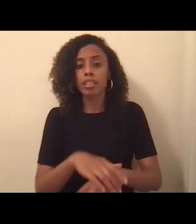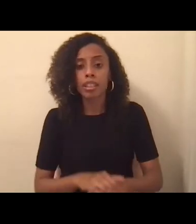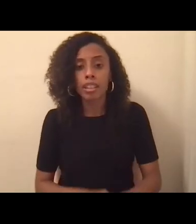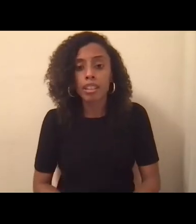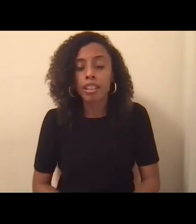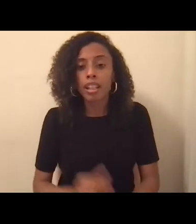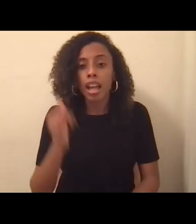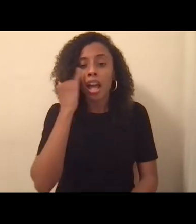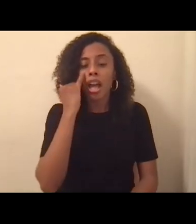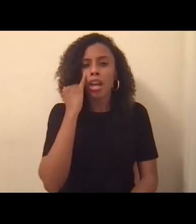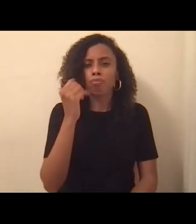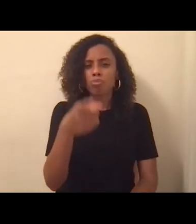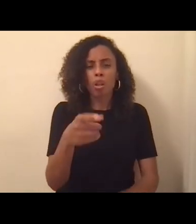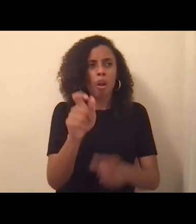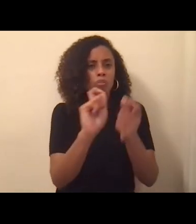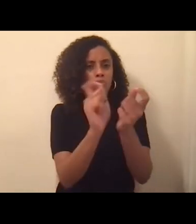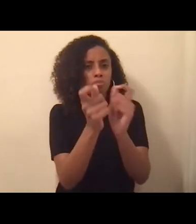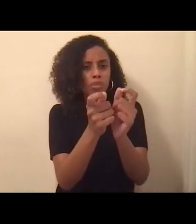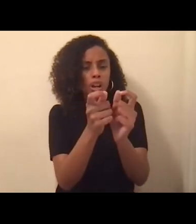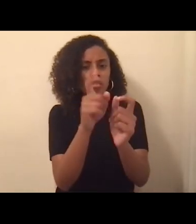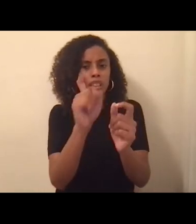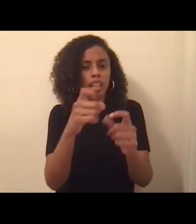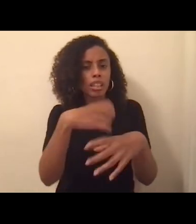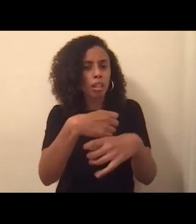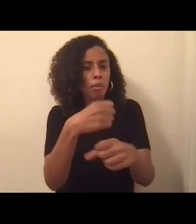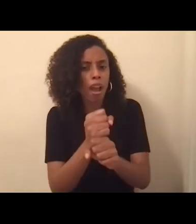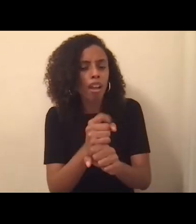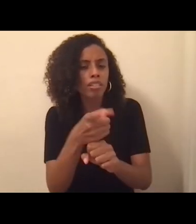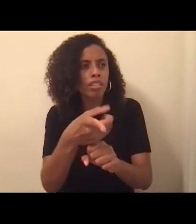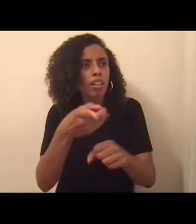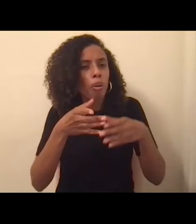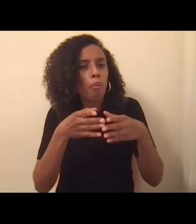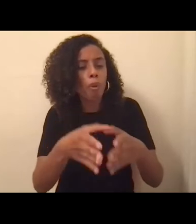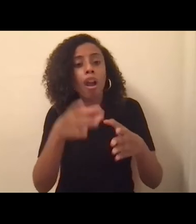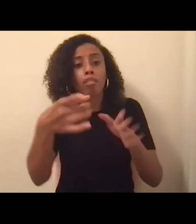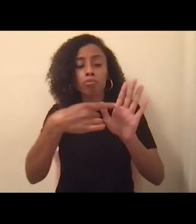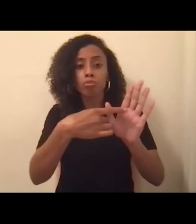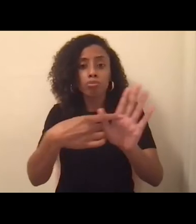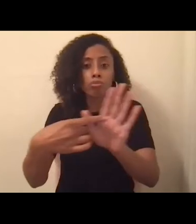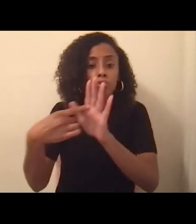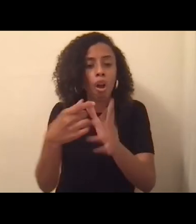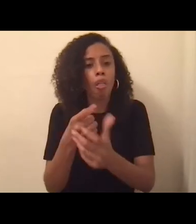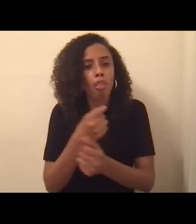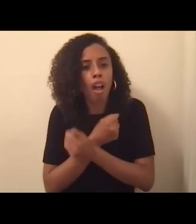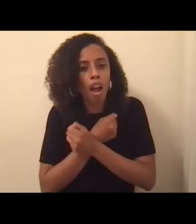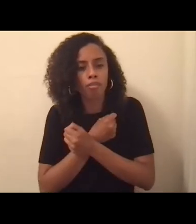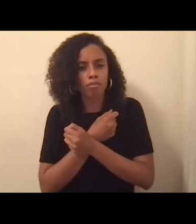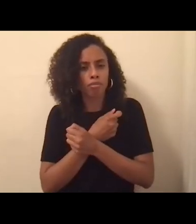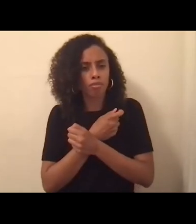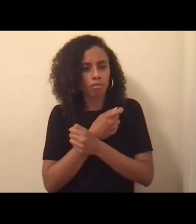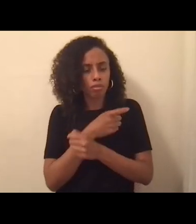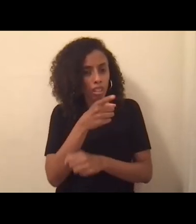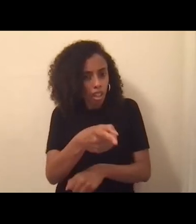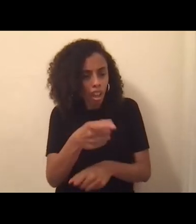any modifications that you needed to make to the way that you demonstrated love. Were there any